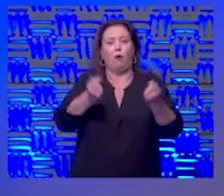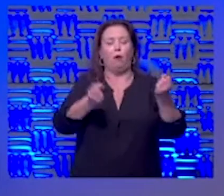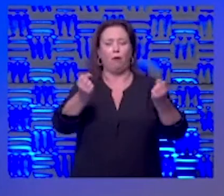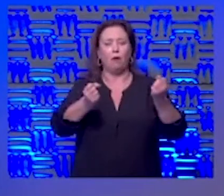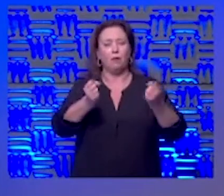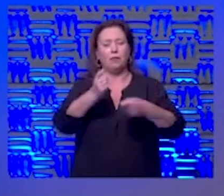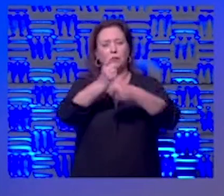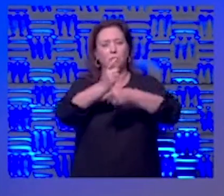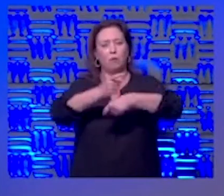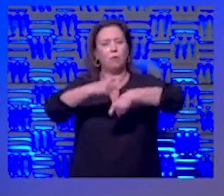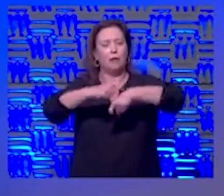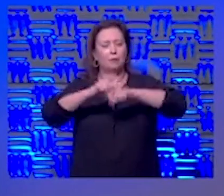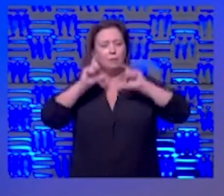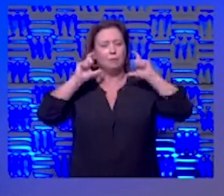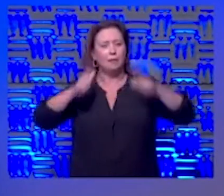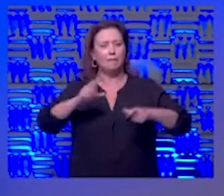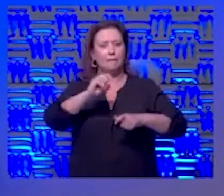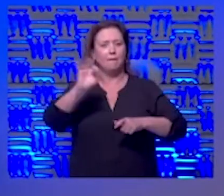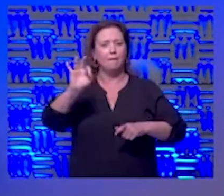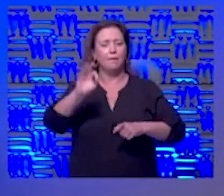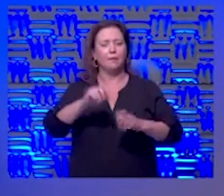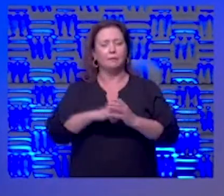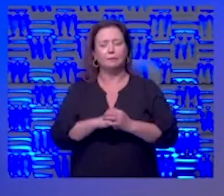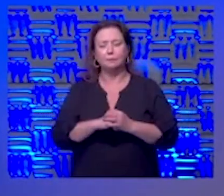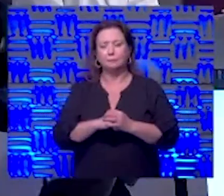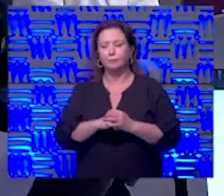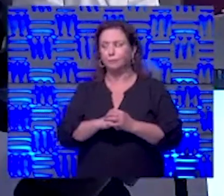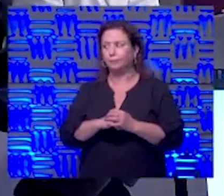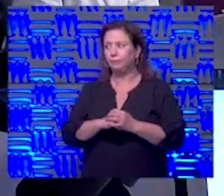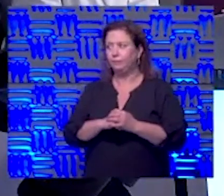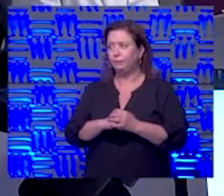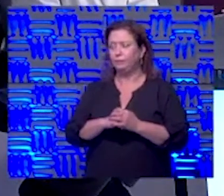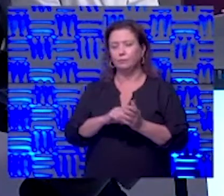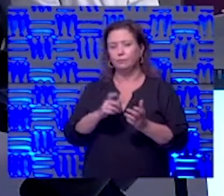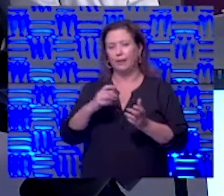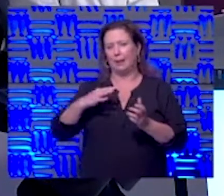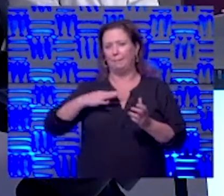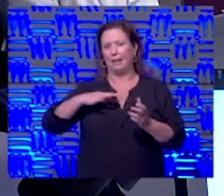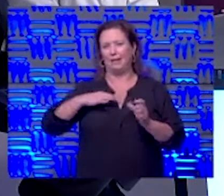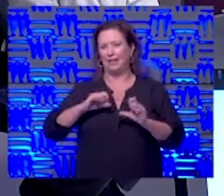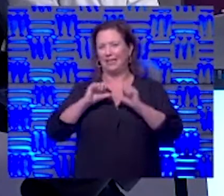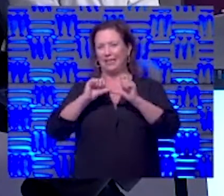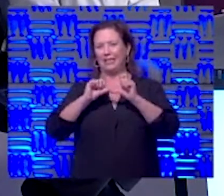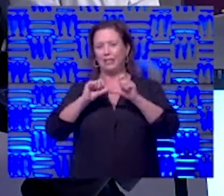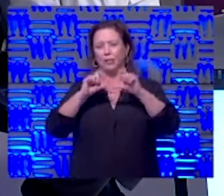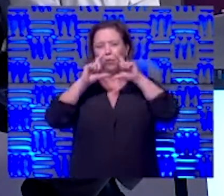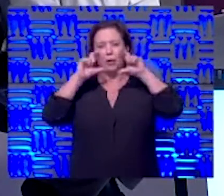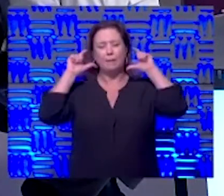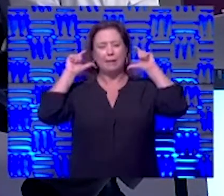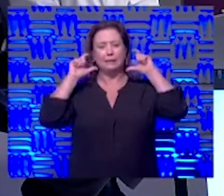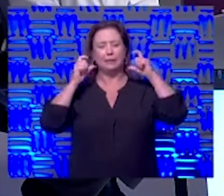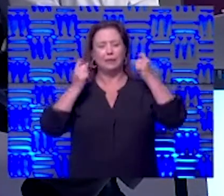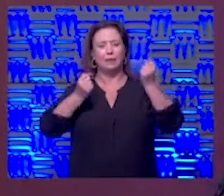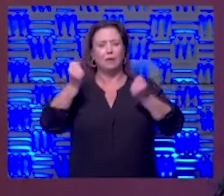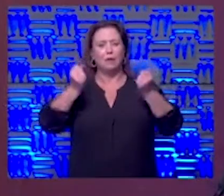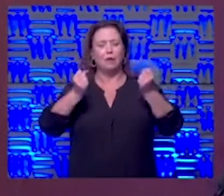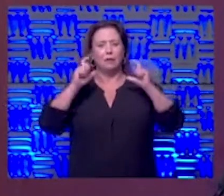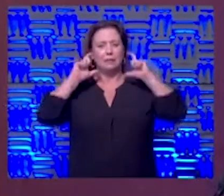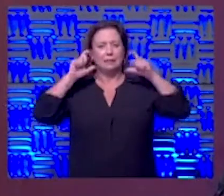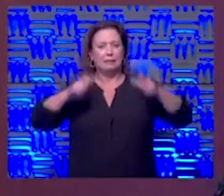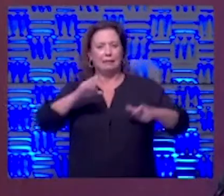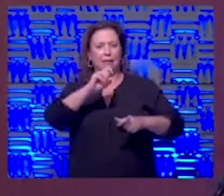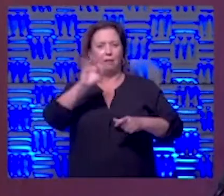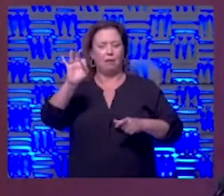an appropriate time to remove the mask. Yeah, I'm not sure there would be much benefit to continuing to wear it. Right. In fact, probably taking it